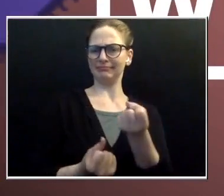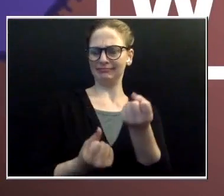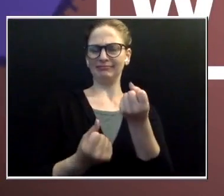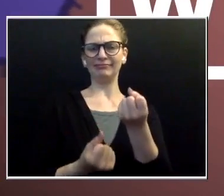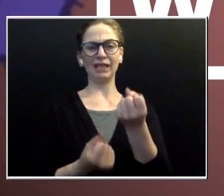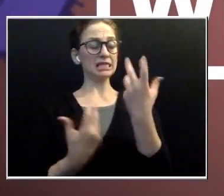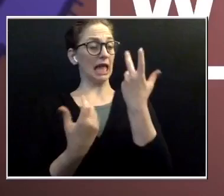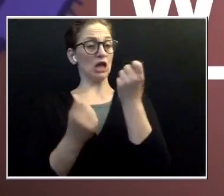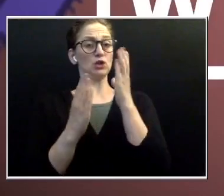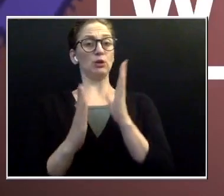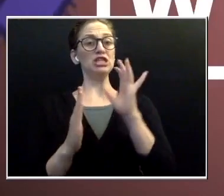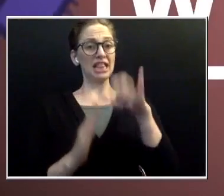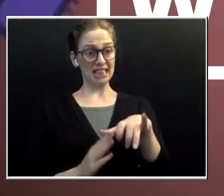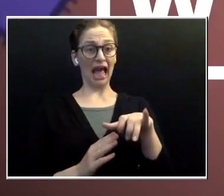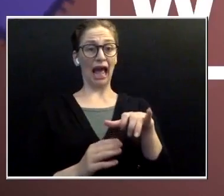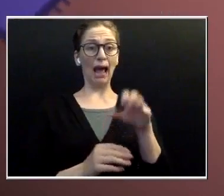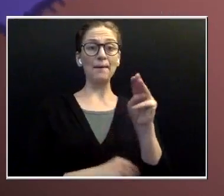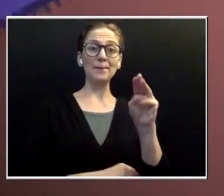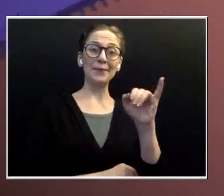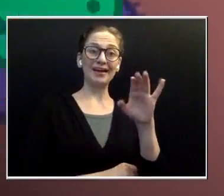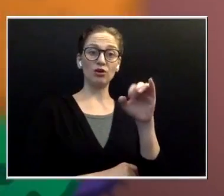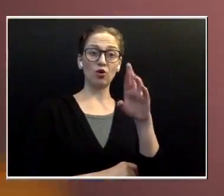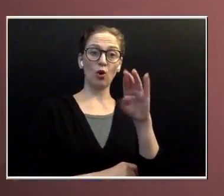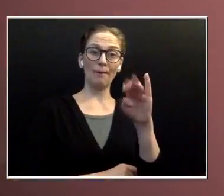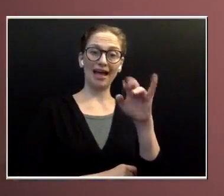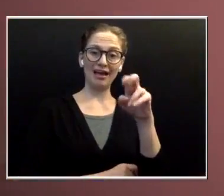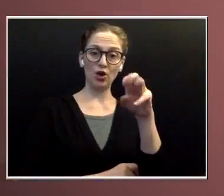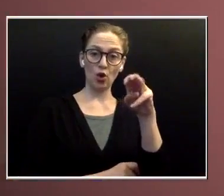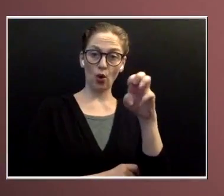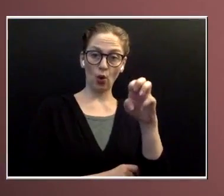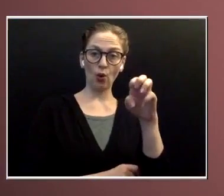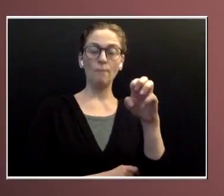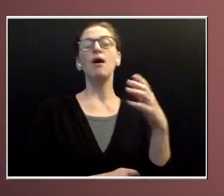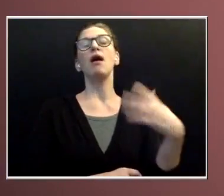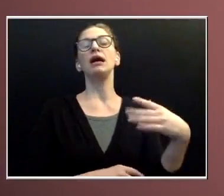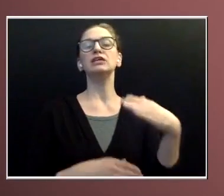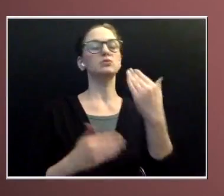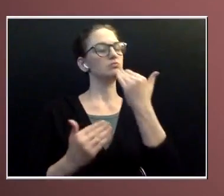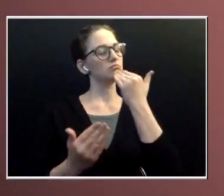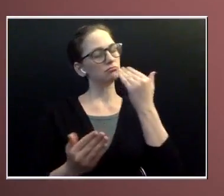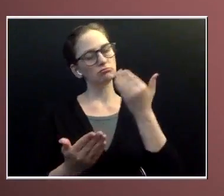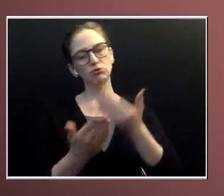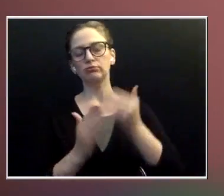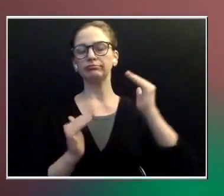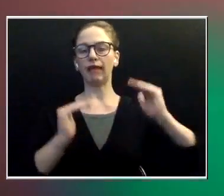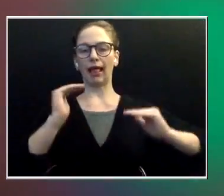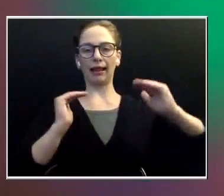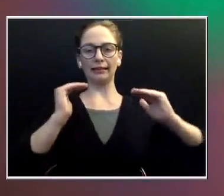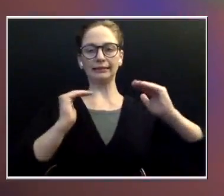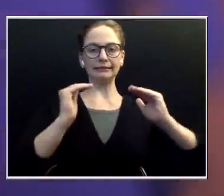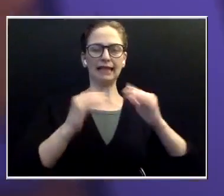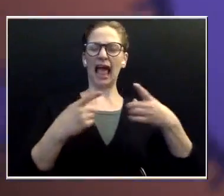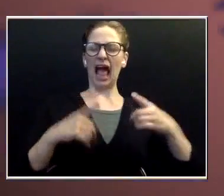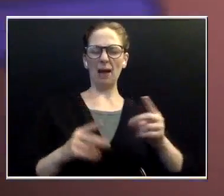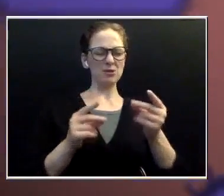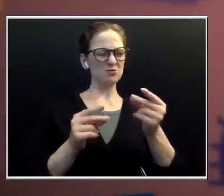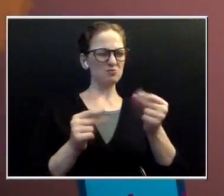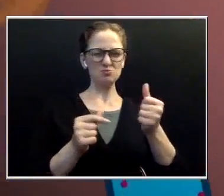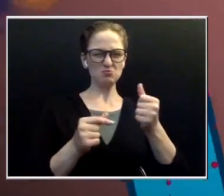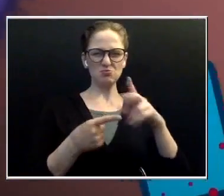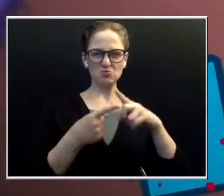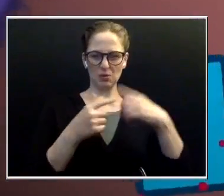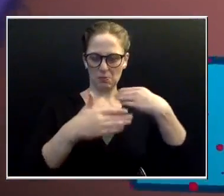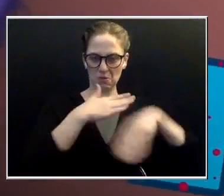is very well balanced. And it happens to you right after you're born. But antibiotic medicine, like some patients can get